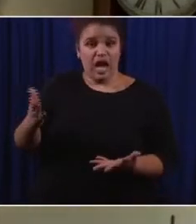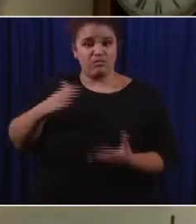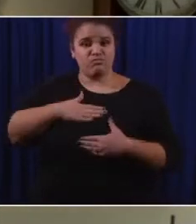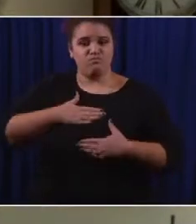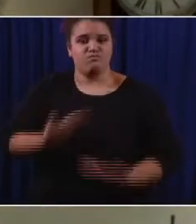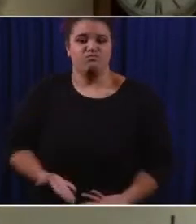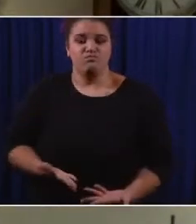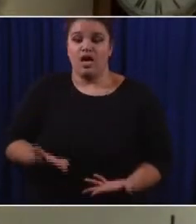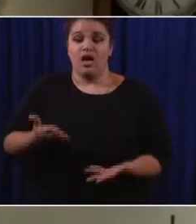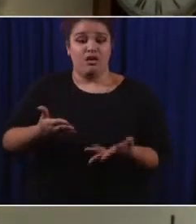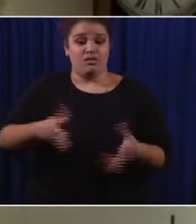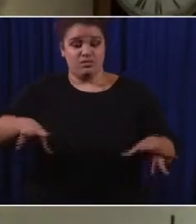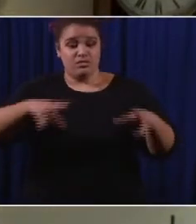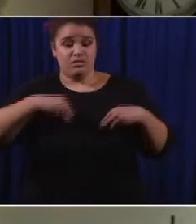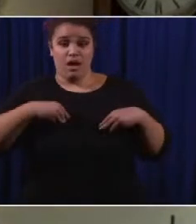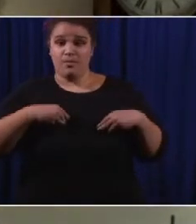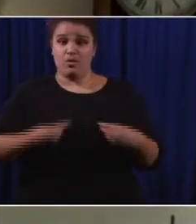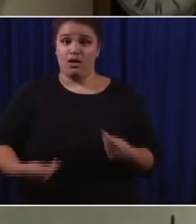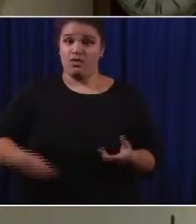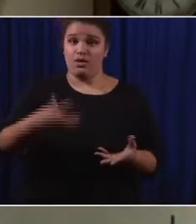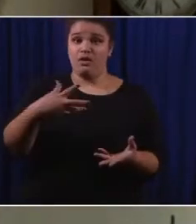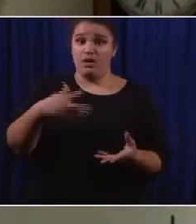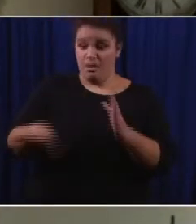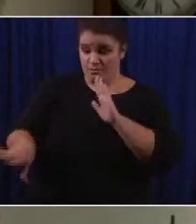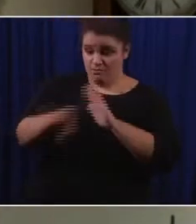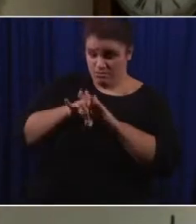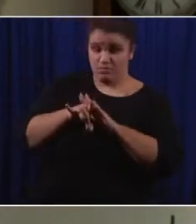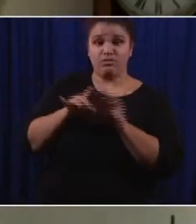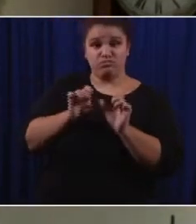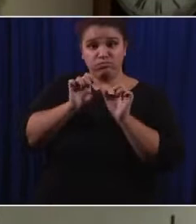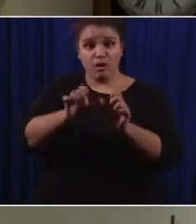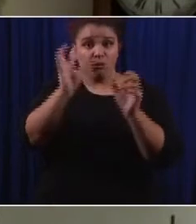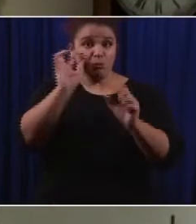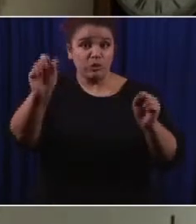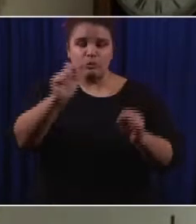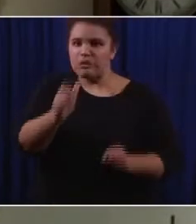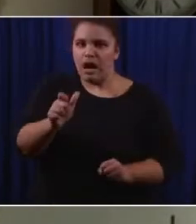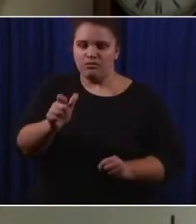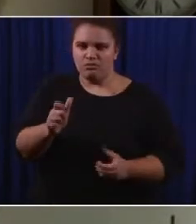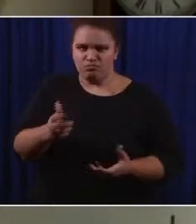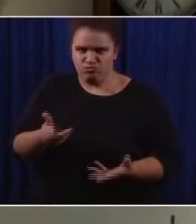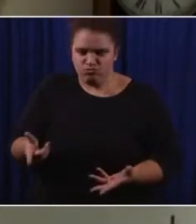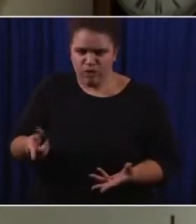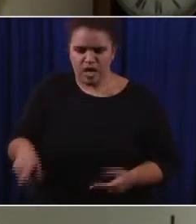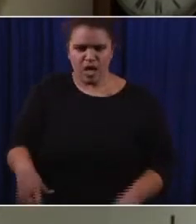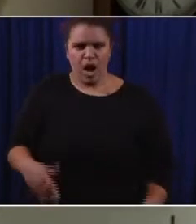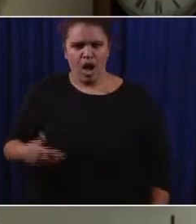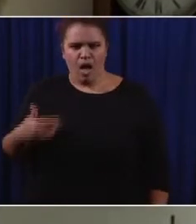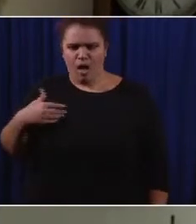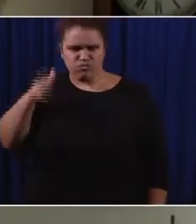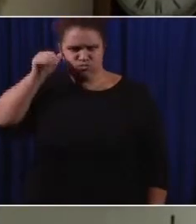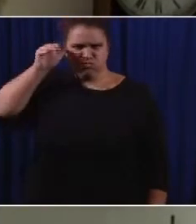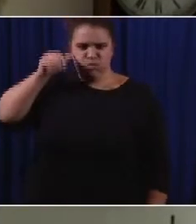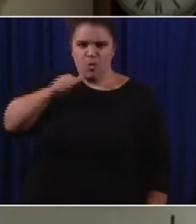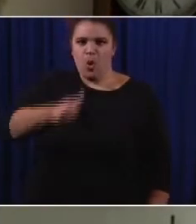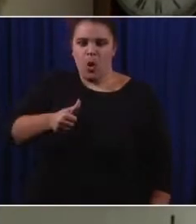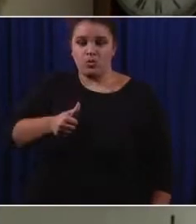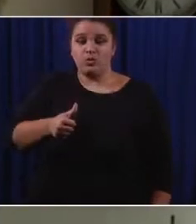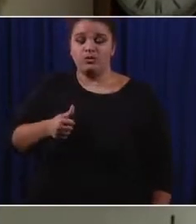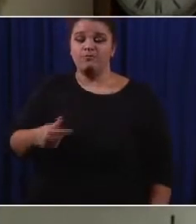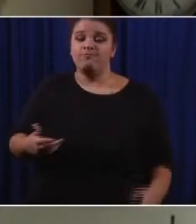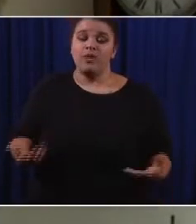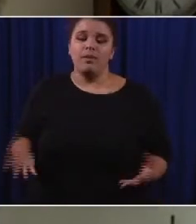in which he's behind in the polls. And I want to be clear about what's at stake here. Hundreds of Americans have died on hundreds